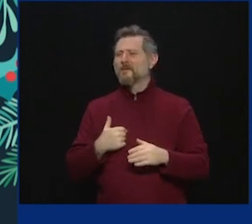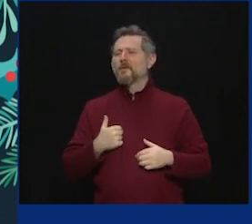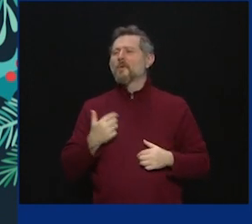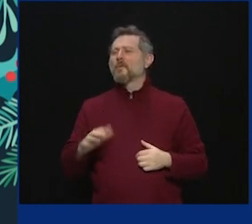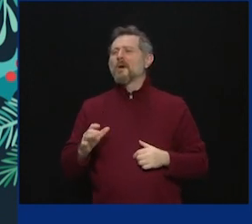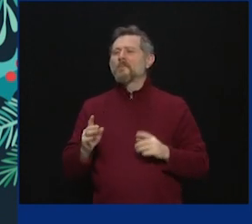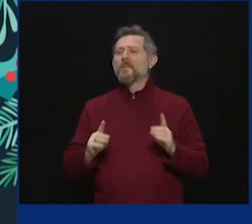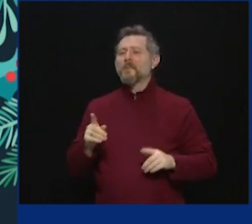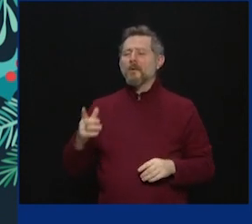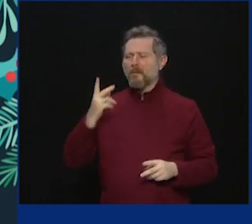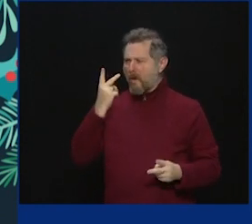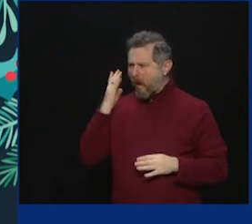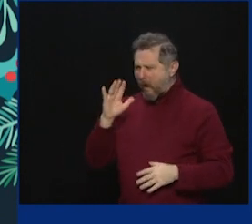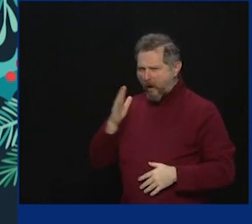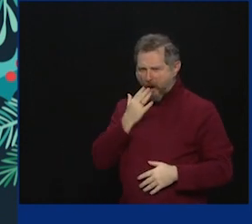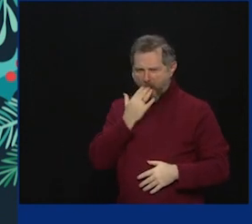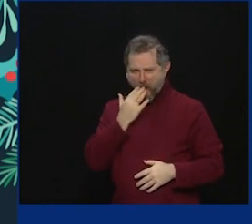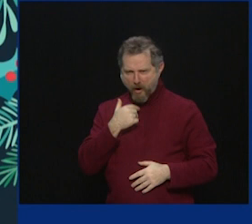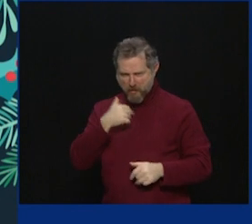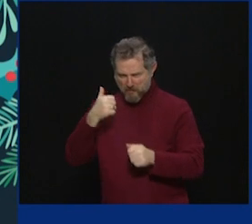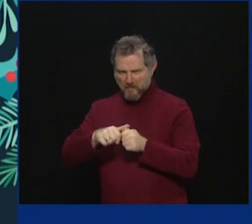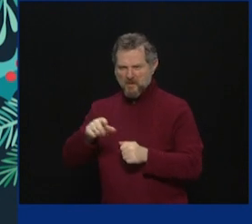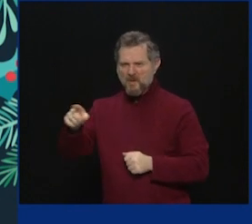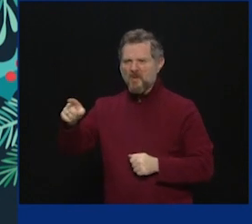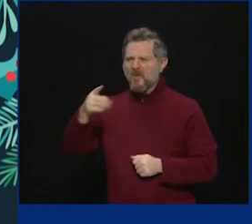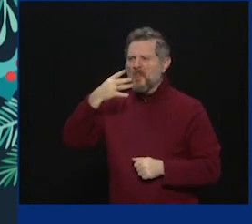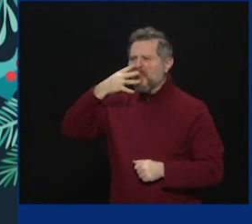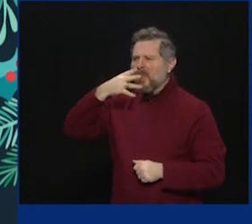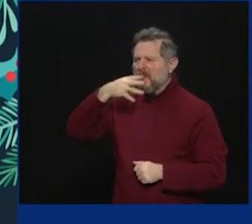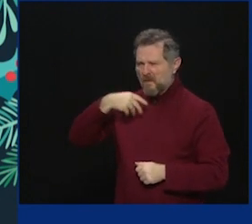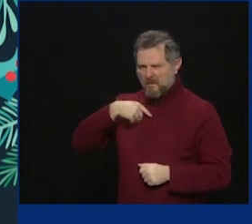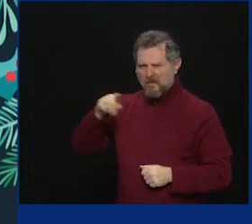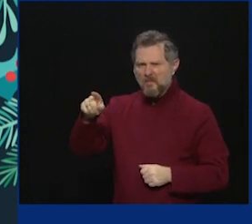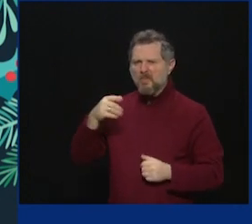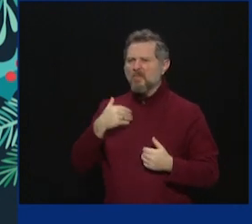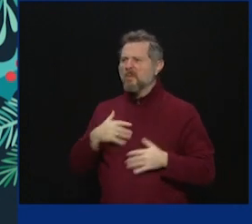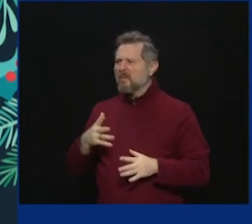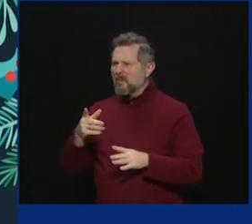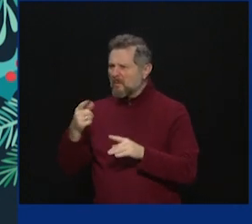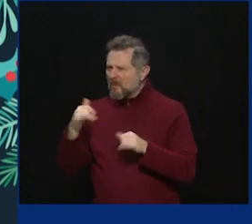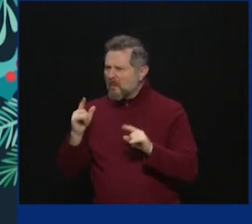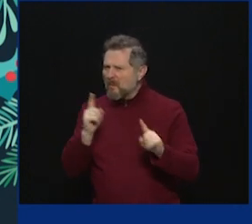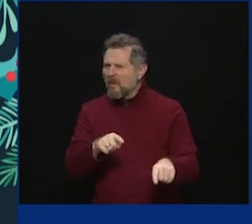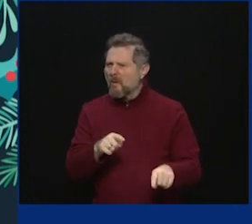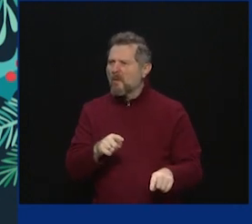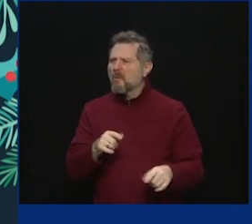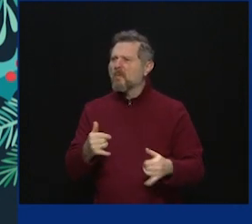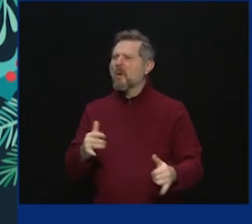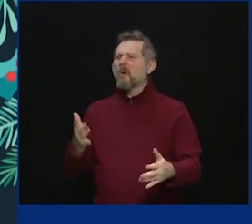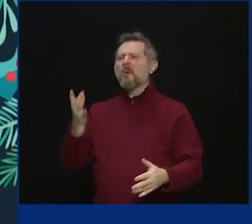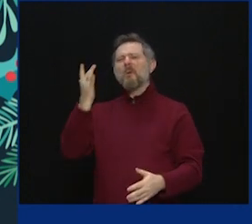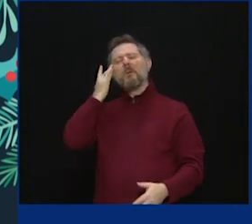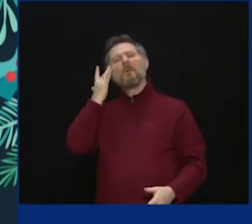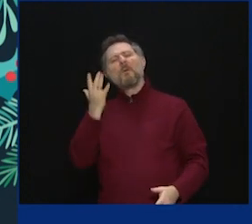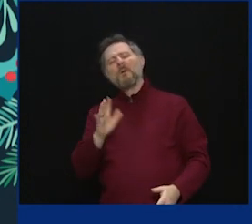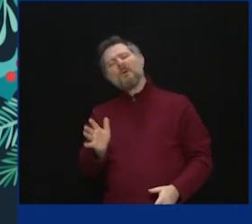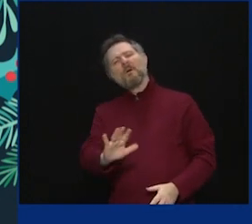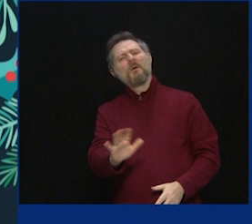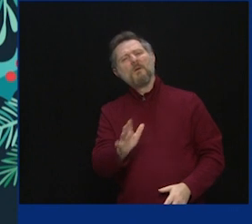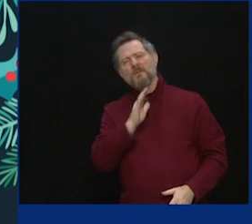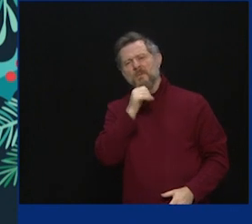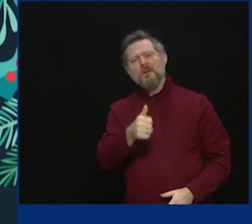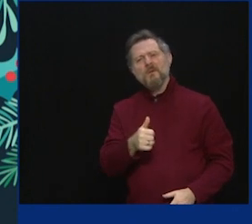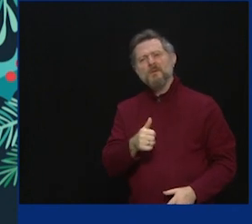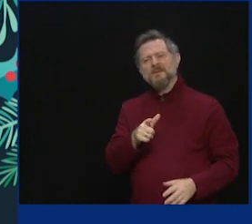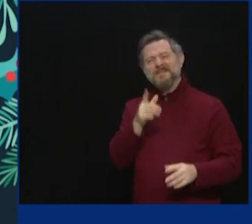was sniffling or not feeling well and feeling a little feverish, and they still showed up because they wanted to. That, my friends, is selfish.